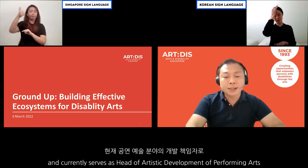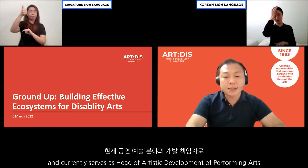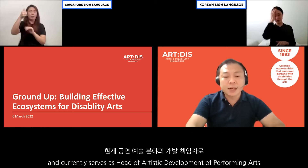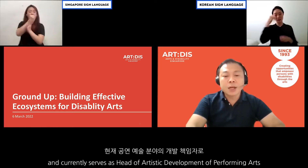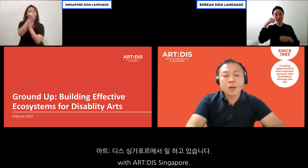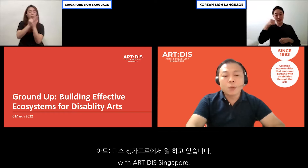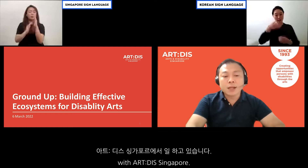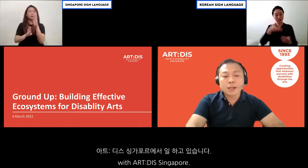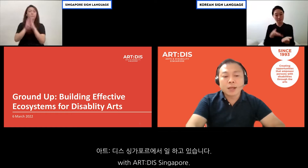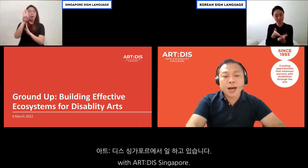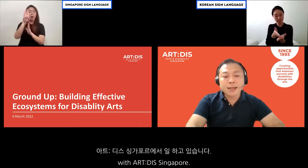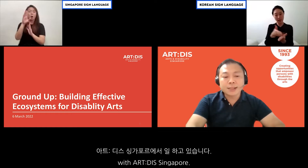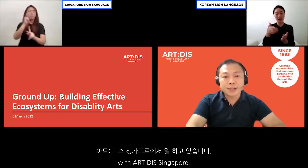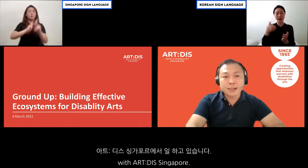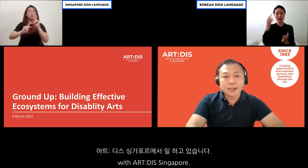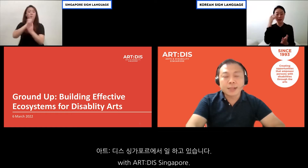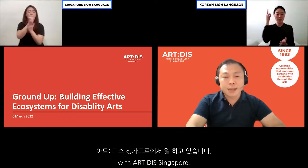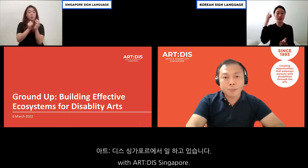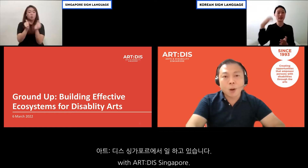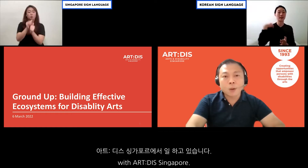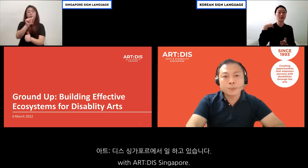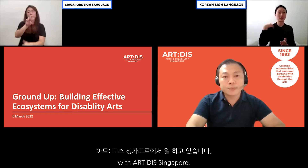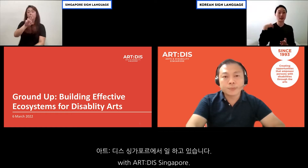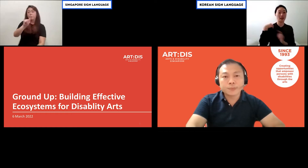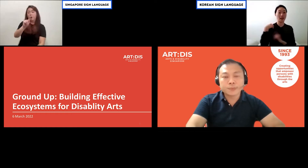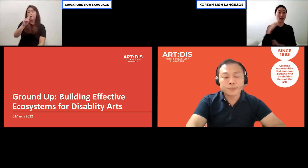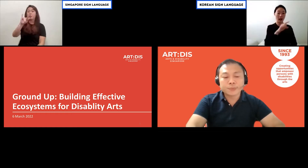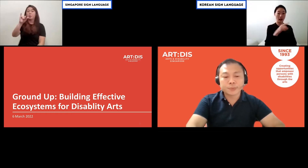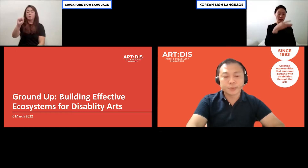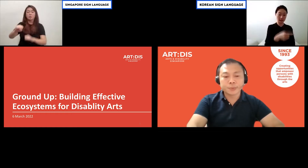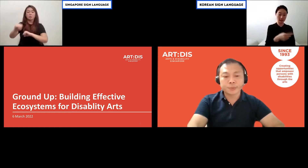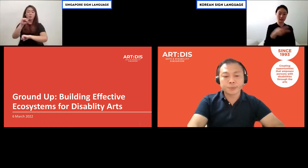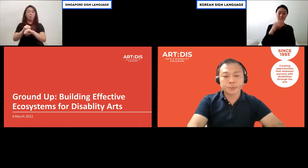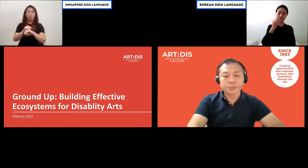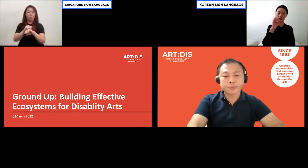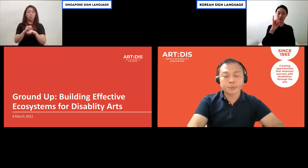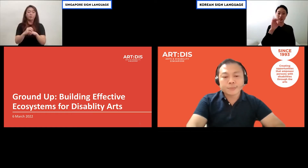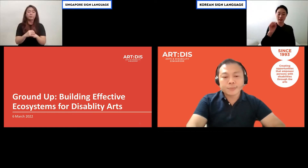performing arts with ArtDis Singapore.